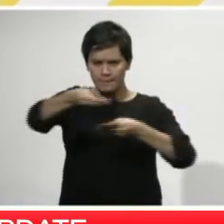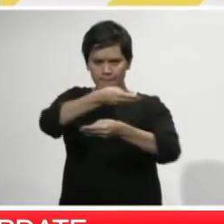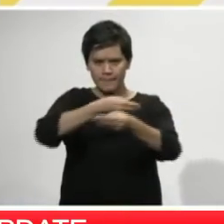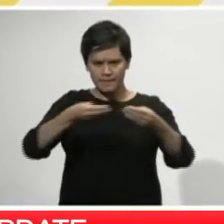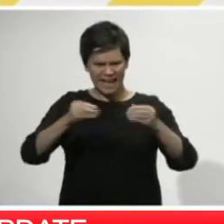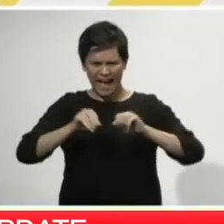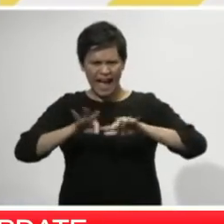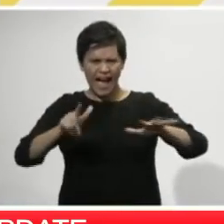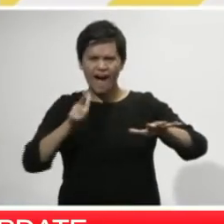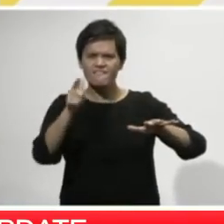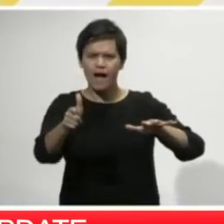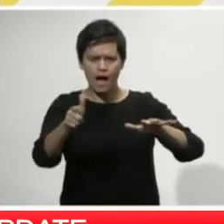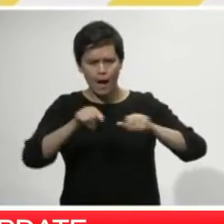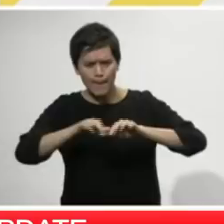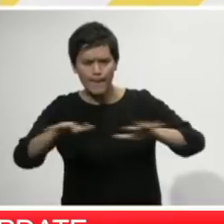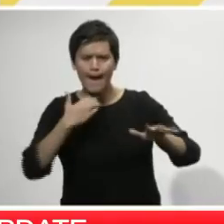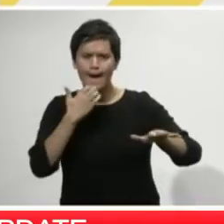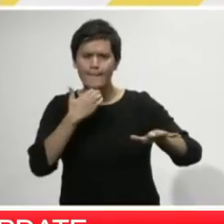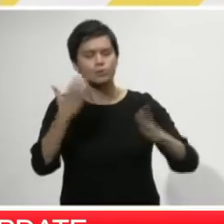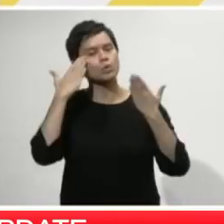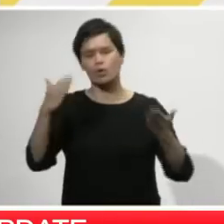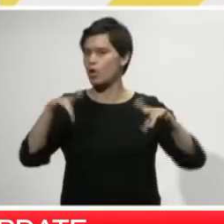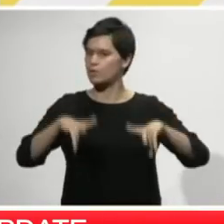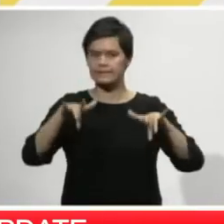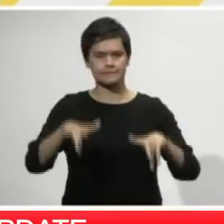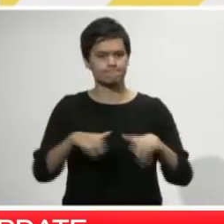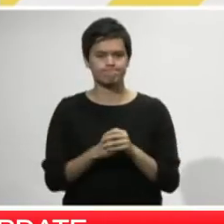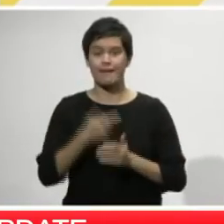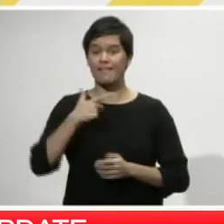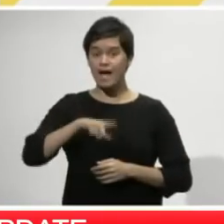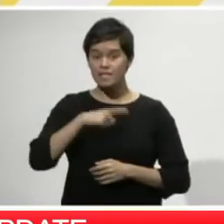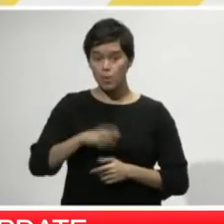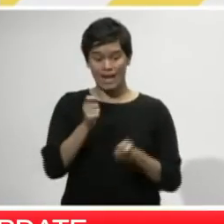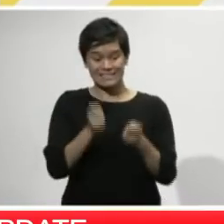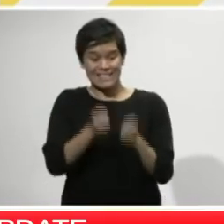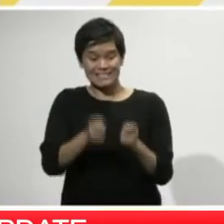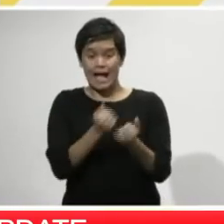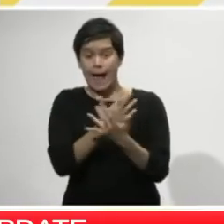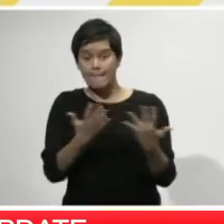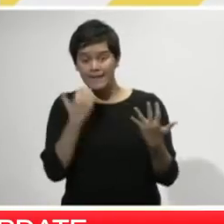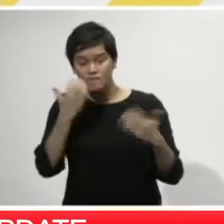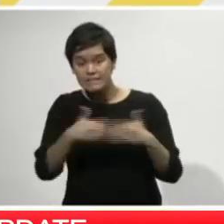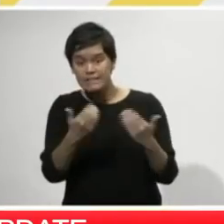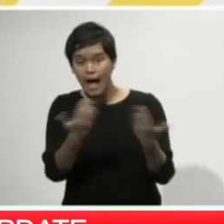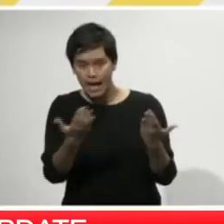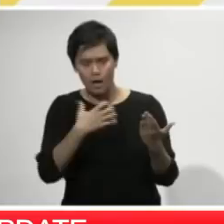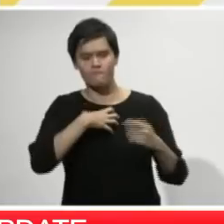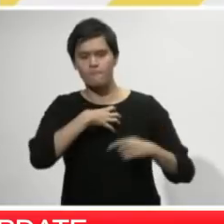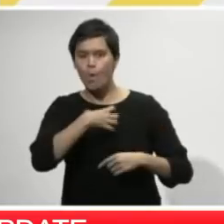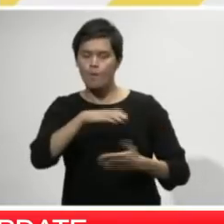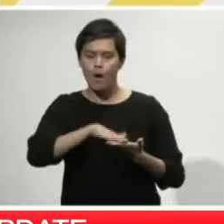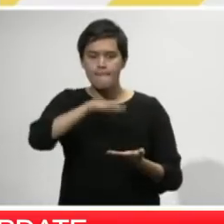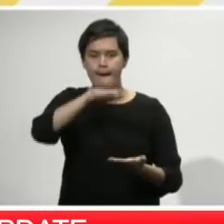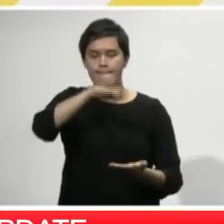transmission. That is why we have been so focused on increasing testing capacity, which over a period of time we've